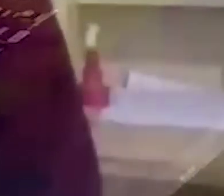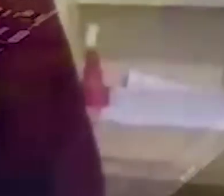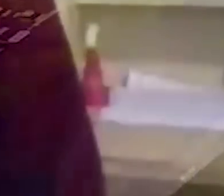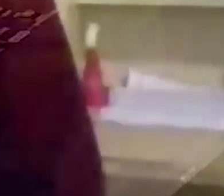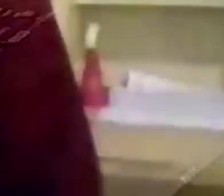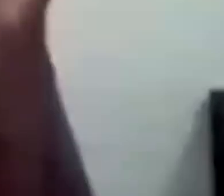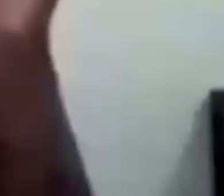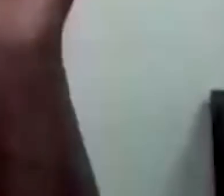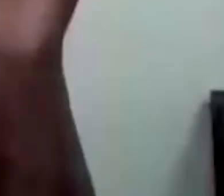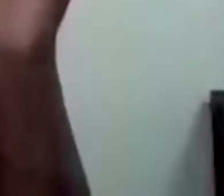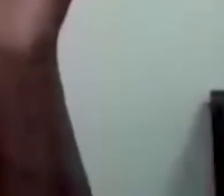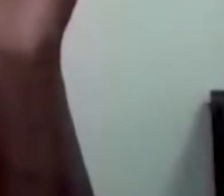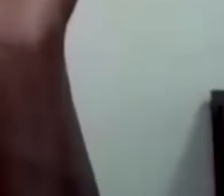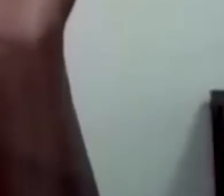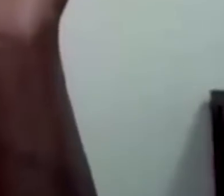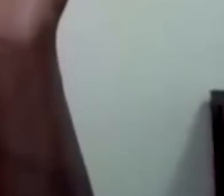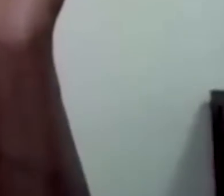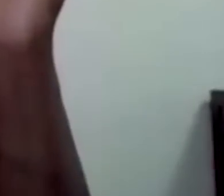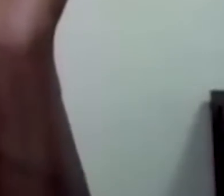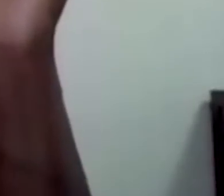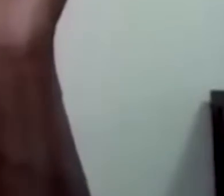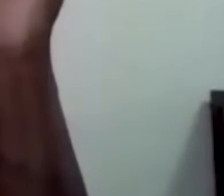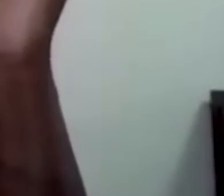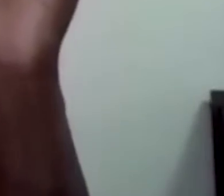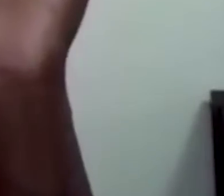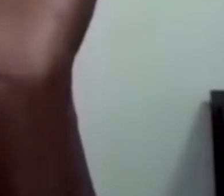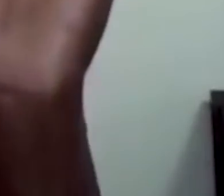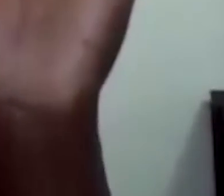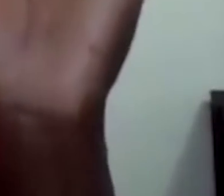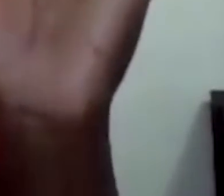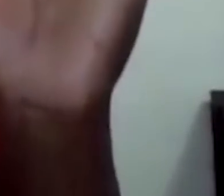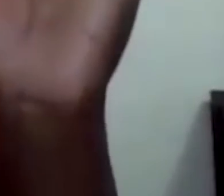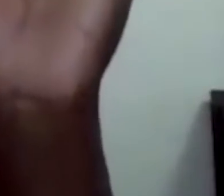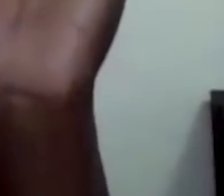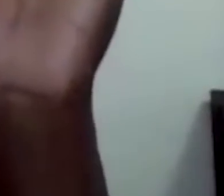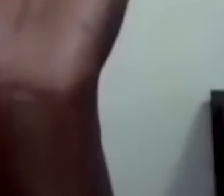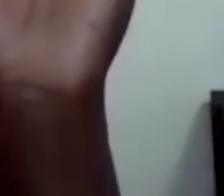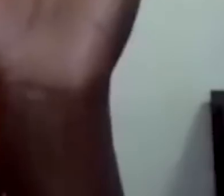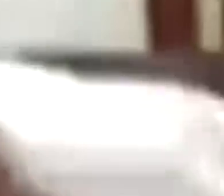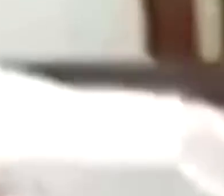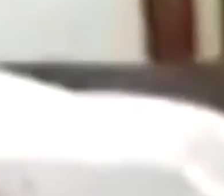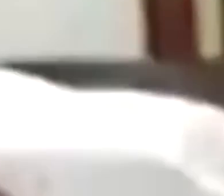O thy rule, O Christ.